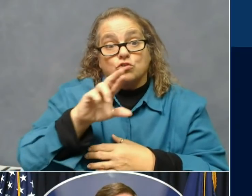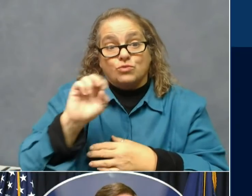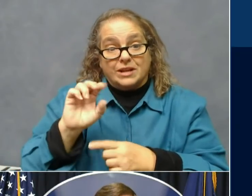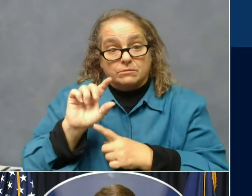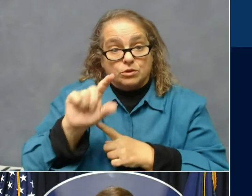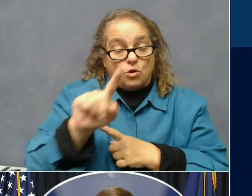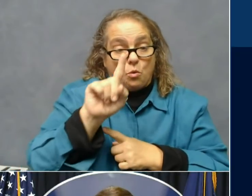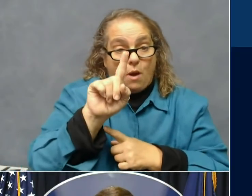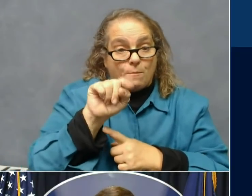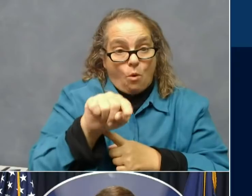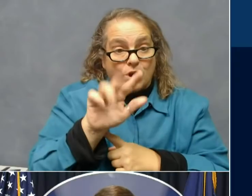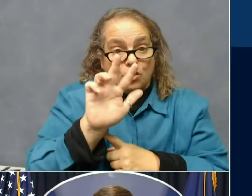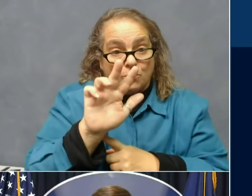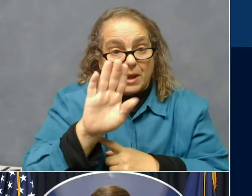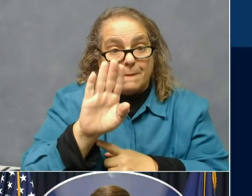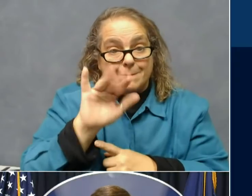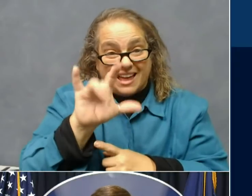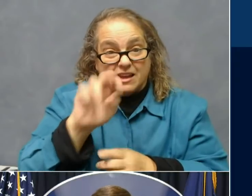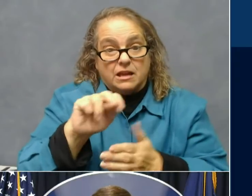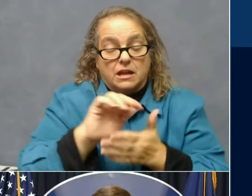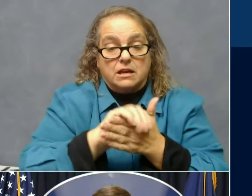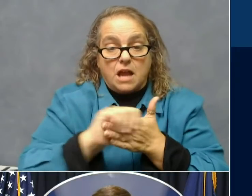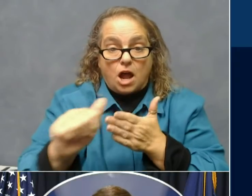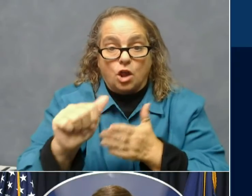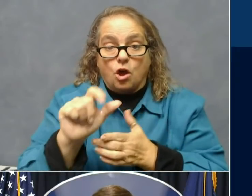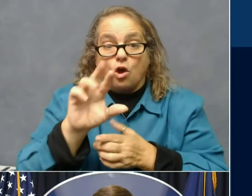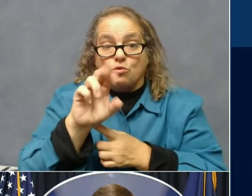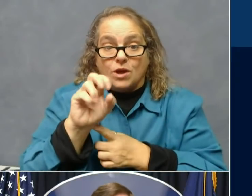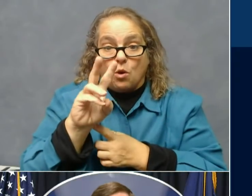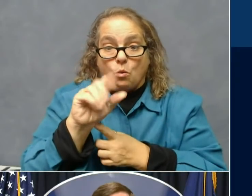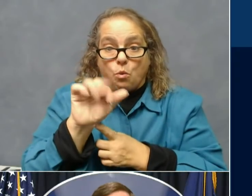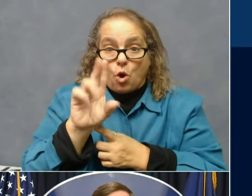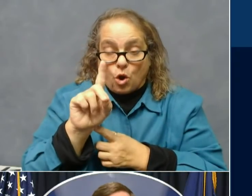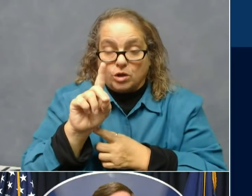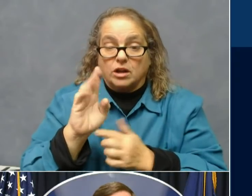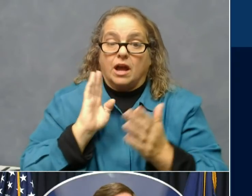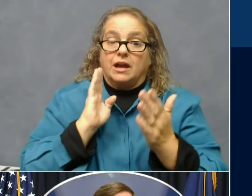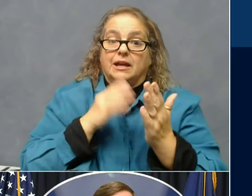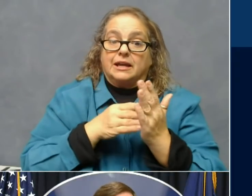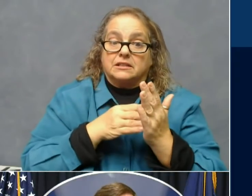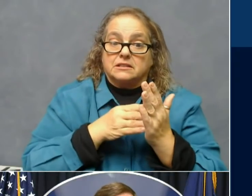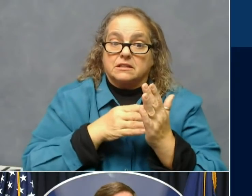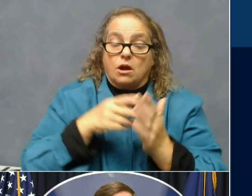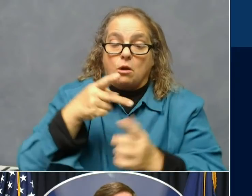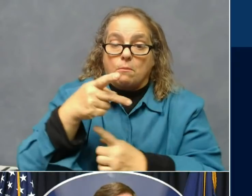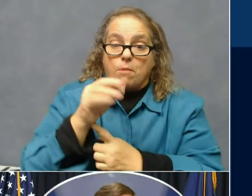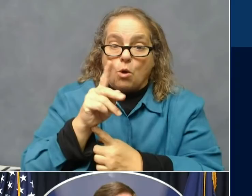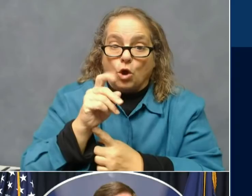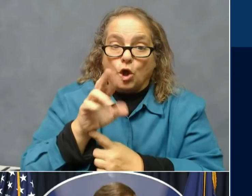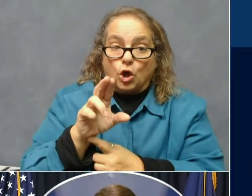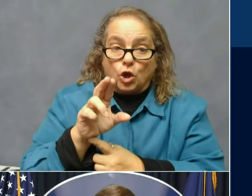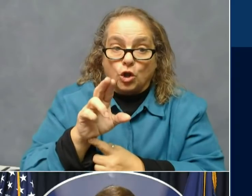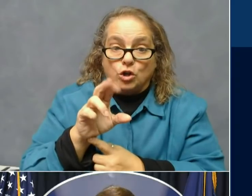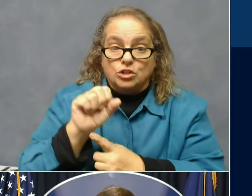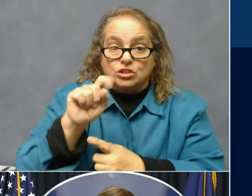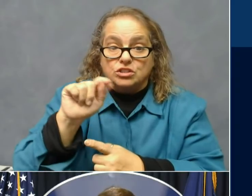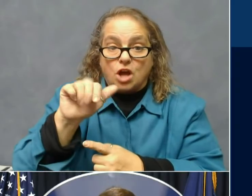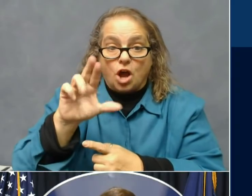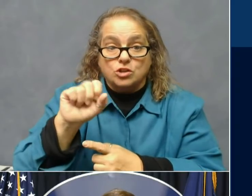award for the Commonwealth of Kentucky in a judgment against PokerStars. That's right, $1.3